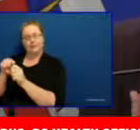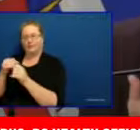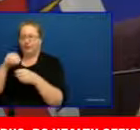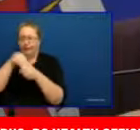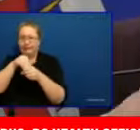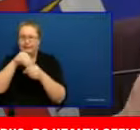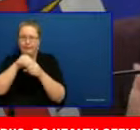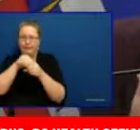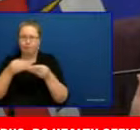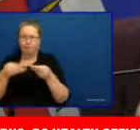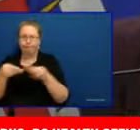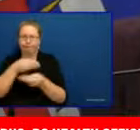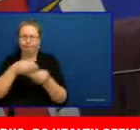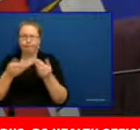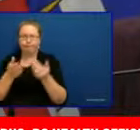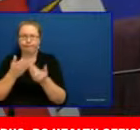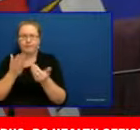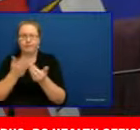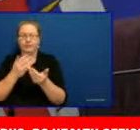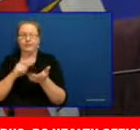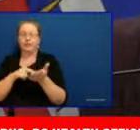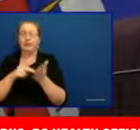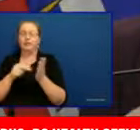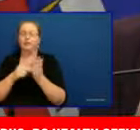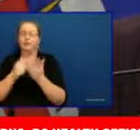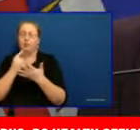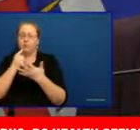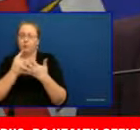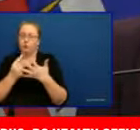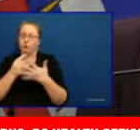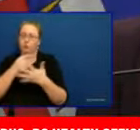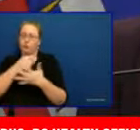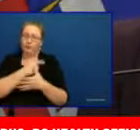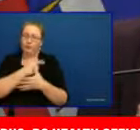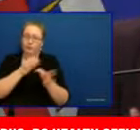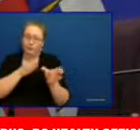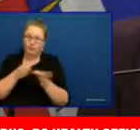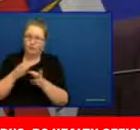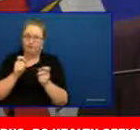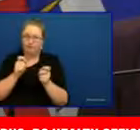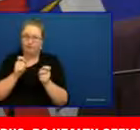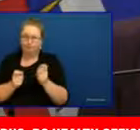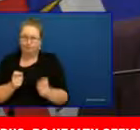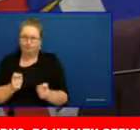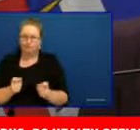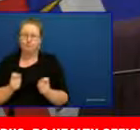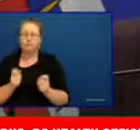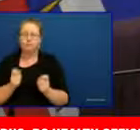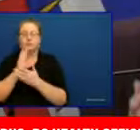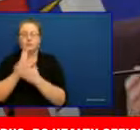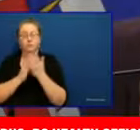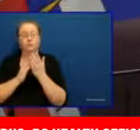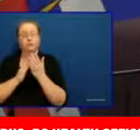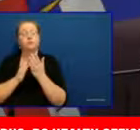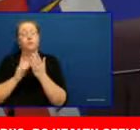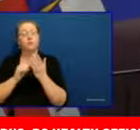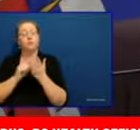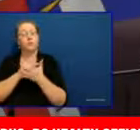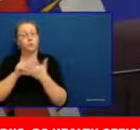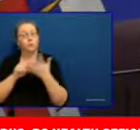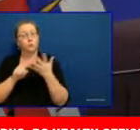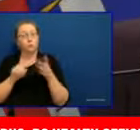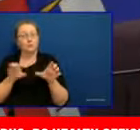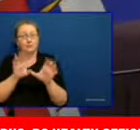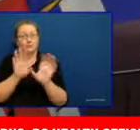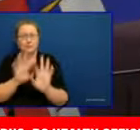It's about the fact that we need to relook at these and readjust with what we're learning about those viruses. And we know those are